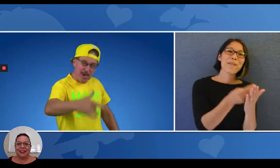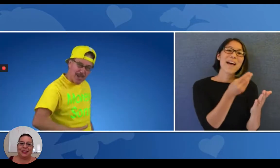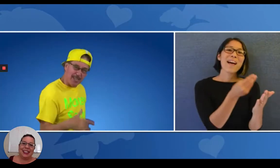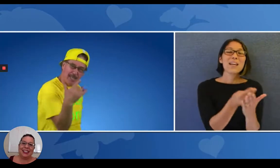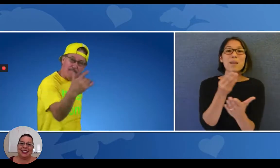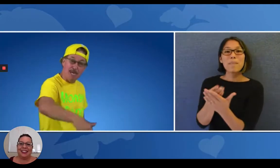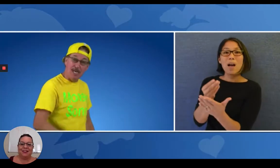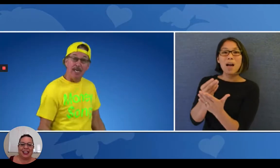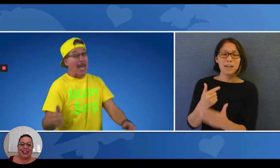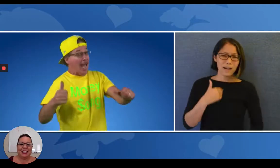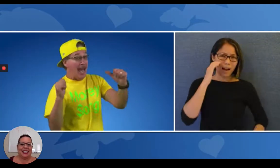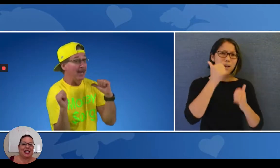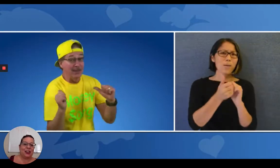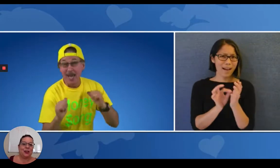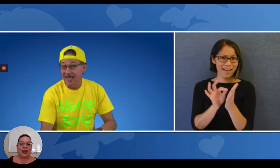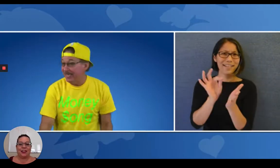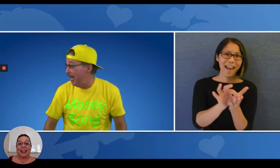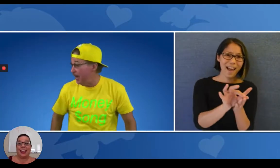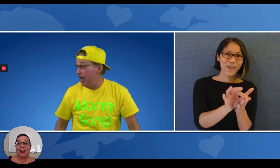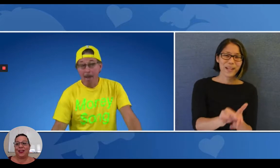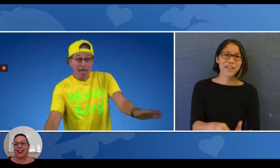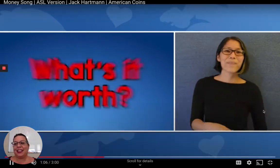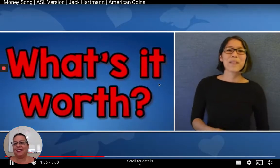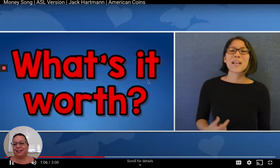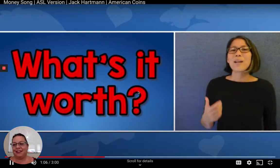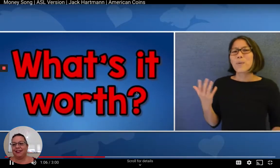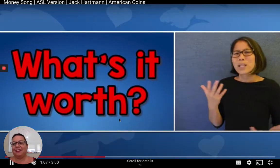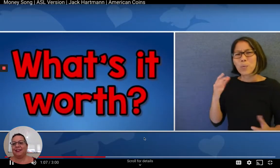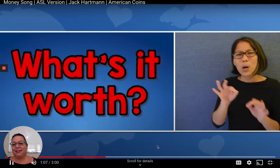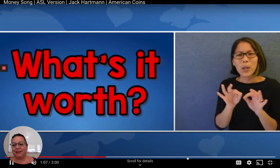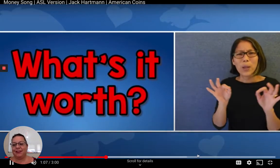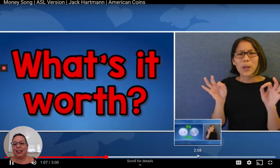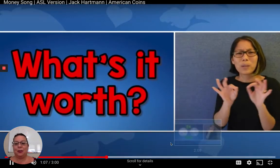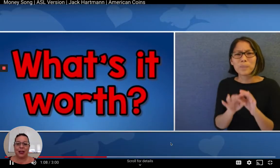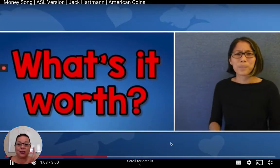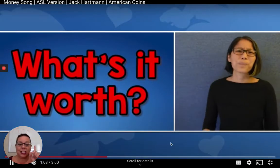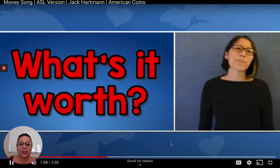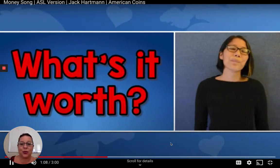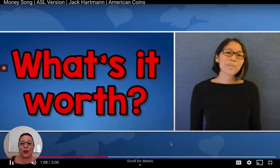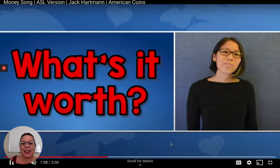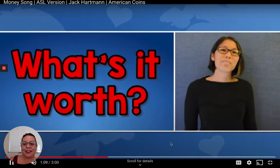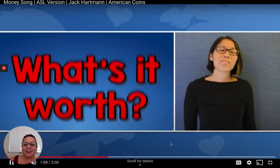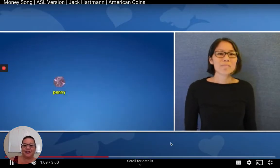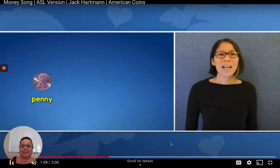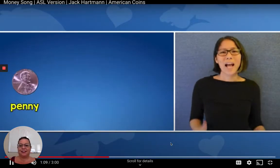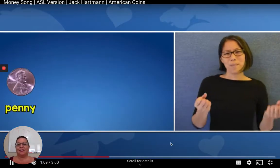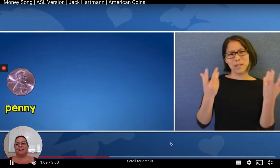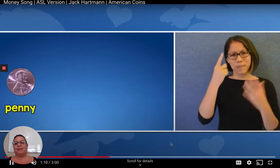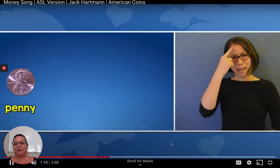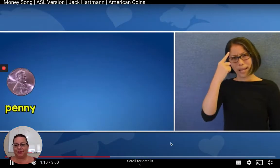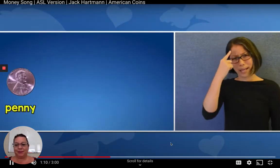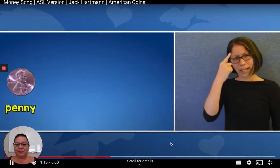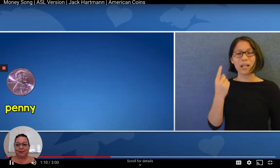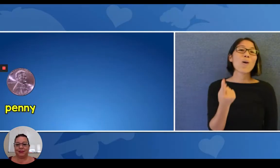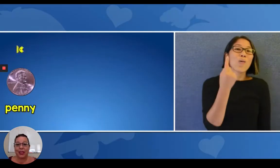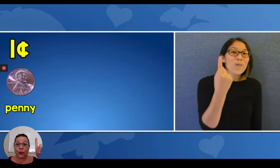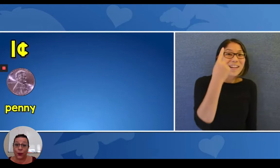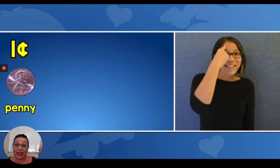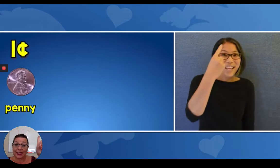pocket. Money, I know how to count it. What's it worth? Here we go. Touch the coin. How much is a